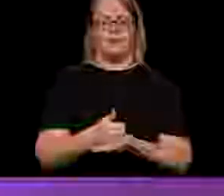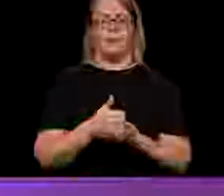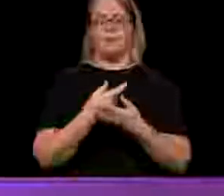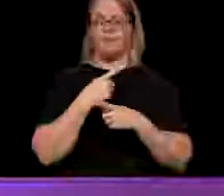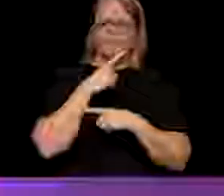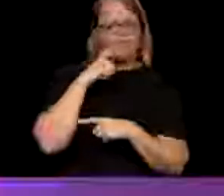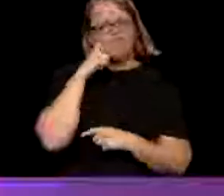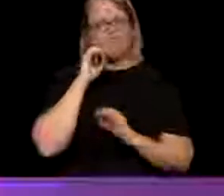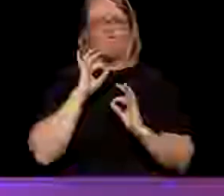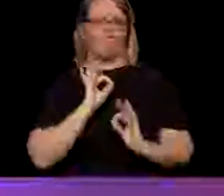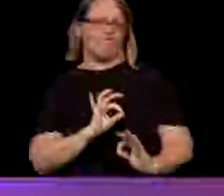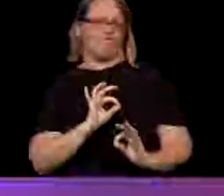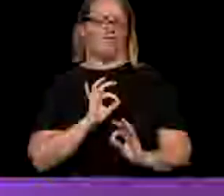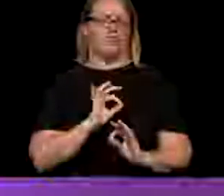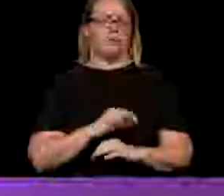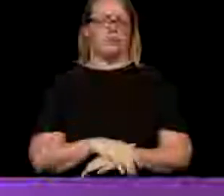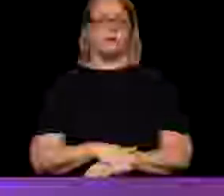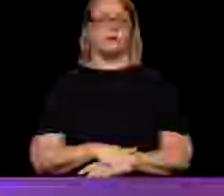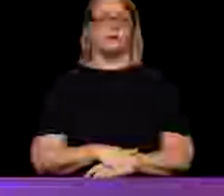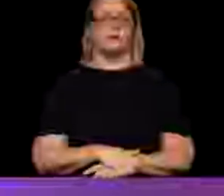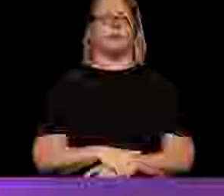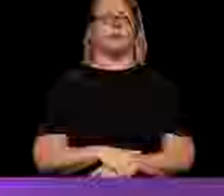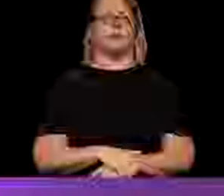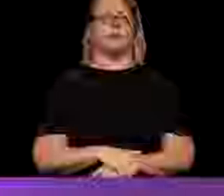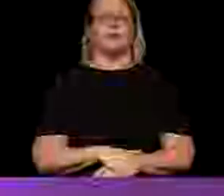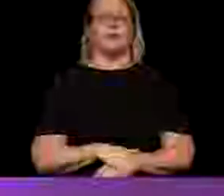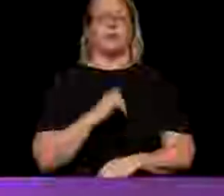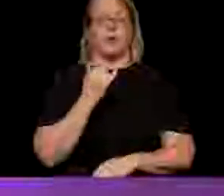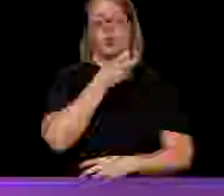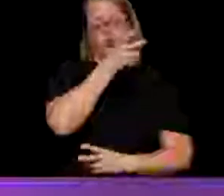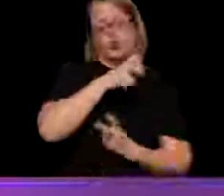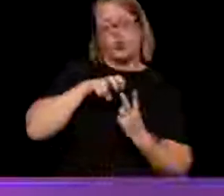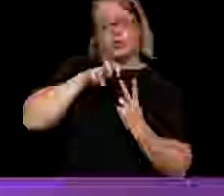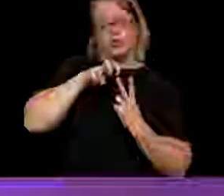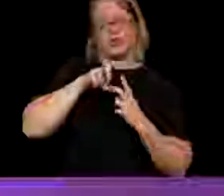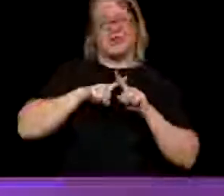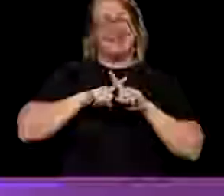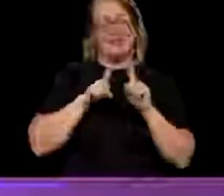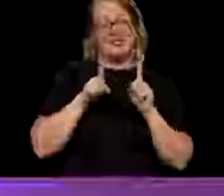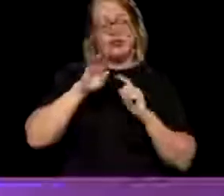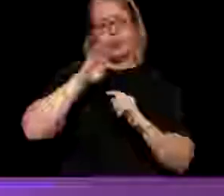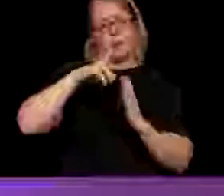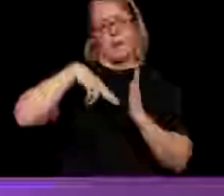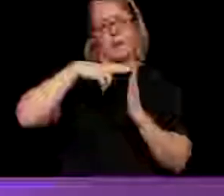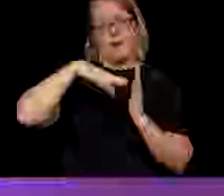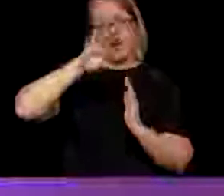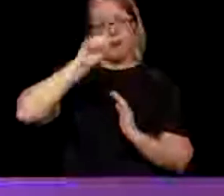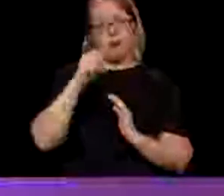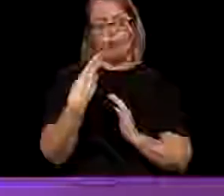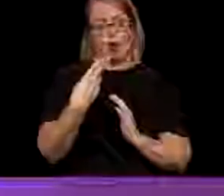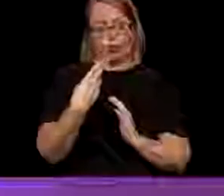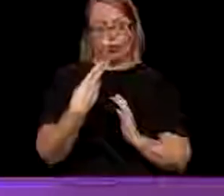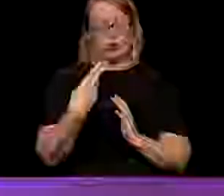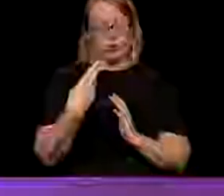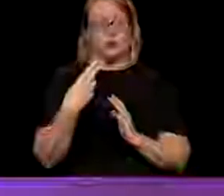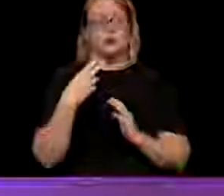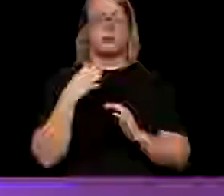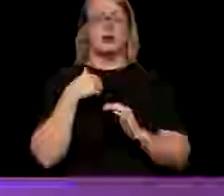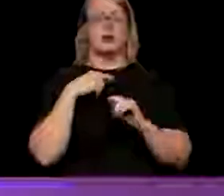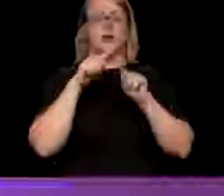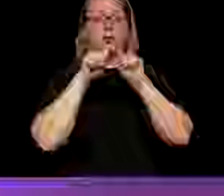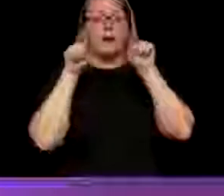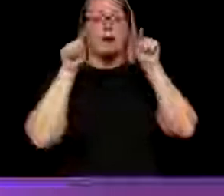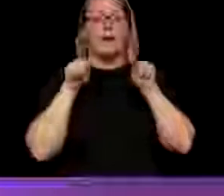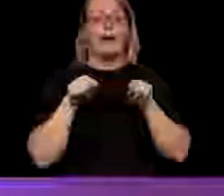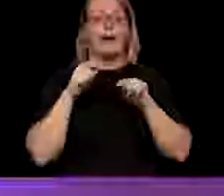go. Now you are going to use that brother brush for the next part. It's a nice